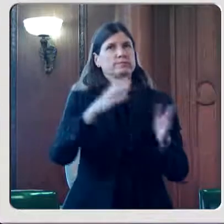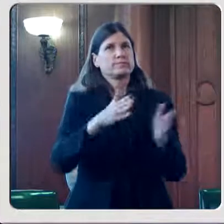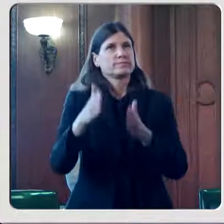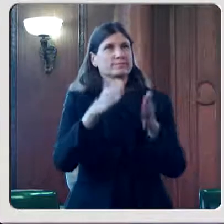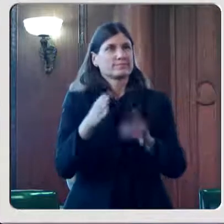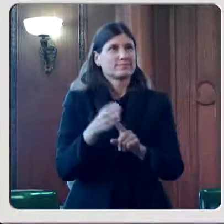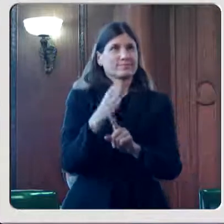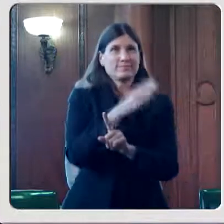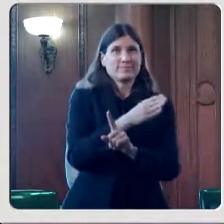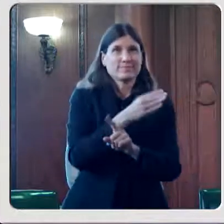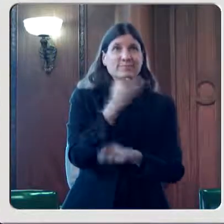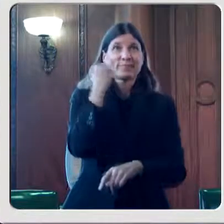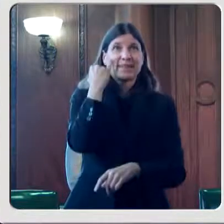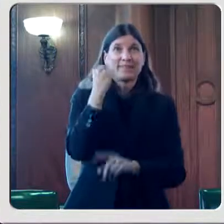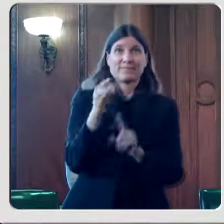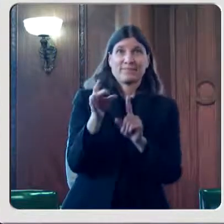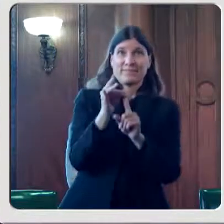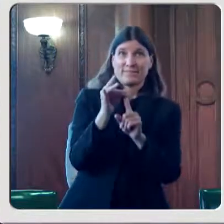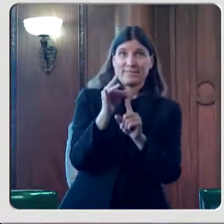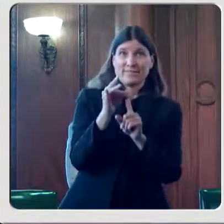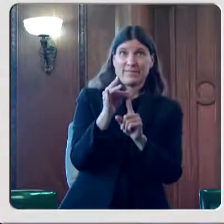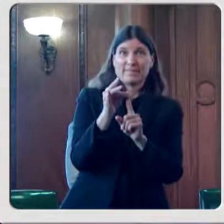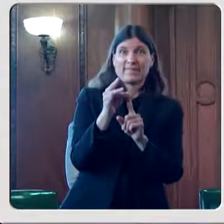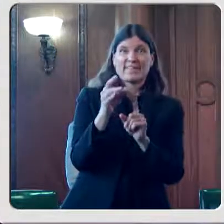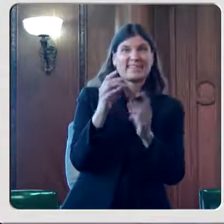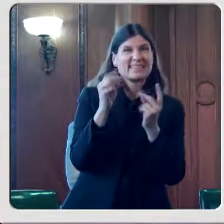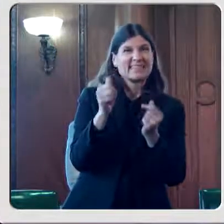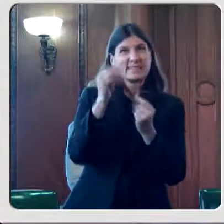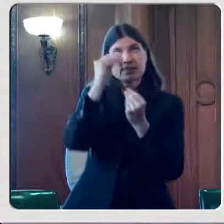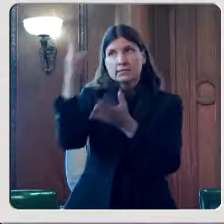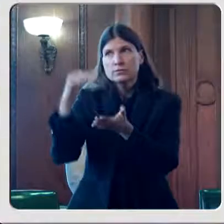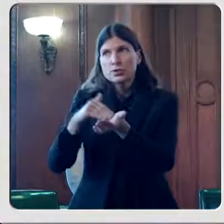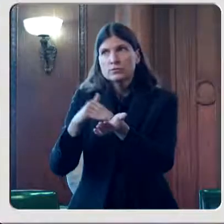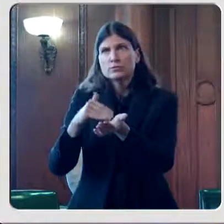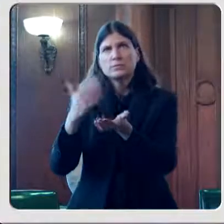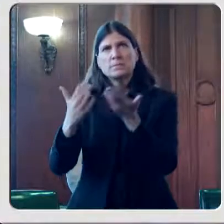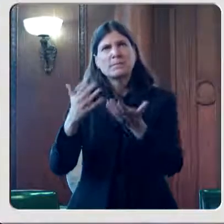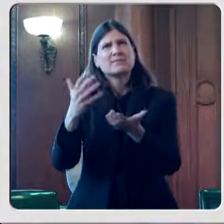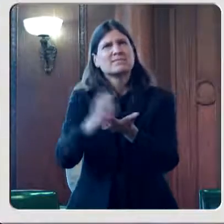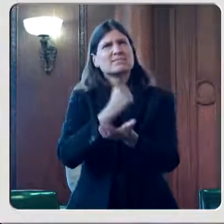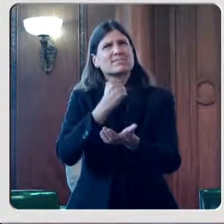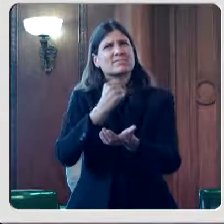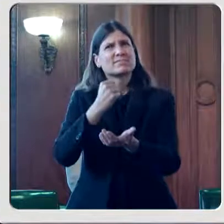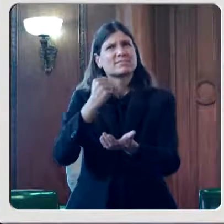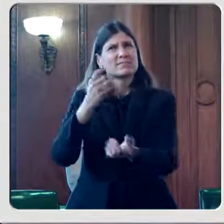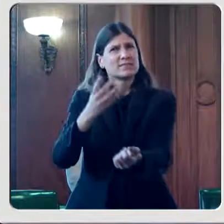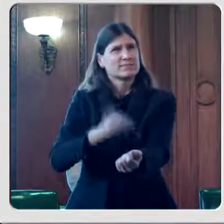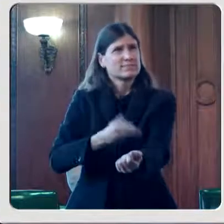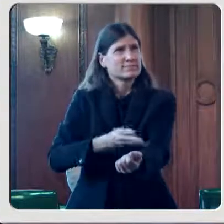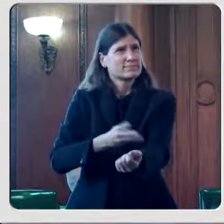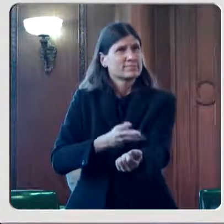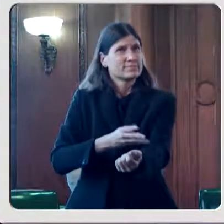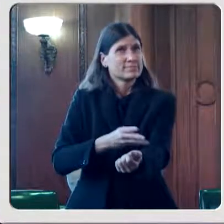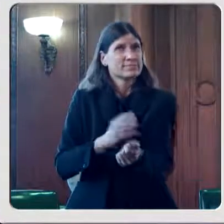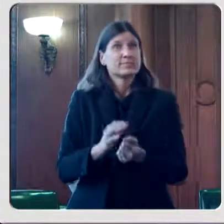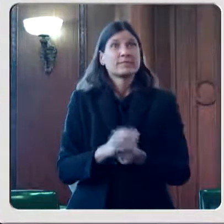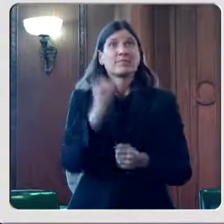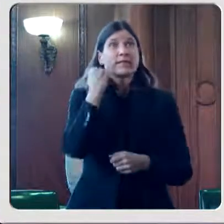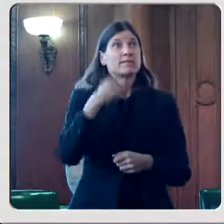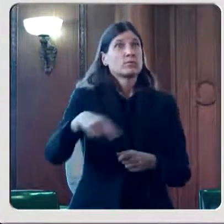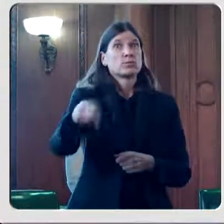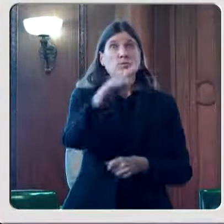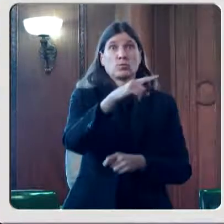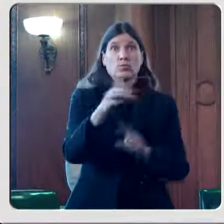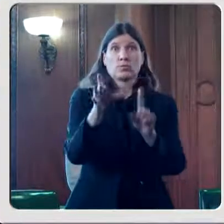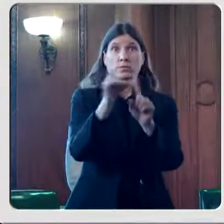to be thinking about this. We're going to be doing our best to reach out to patients who test positive, who are over a certain age, to let them know